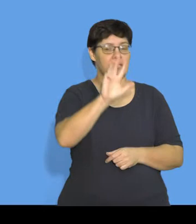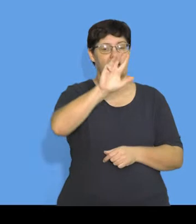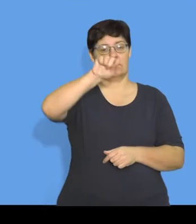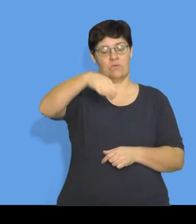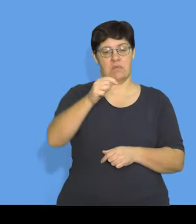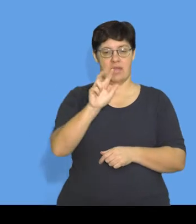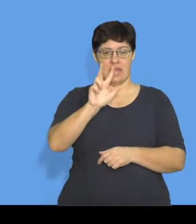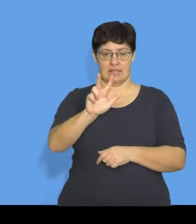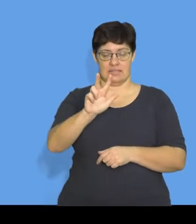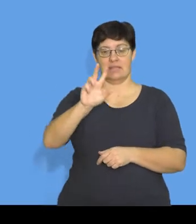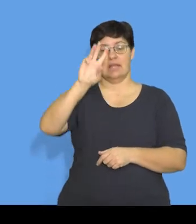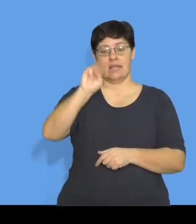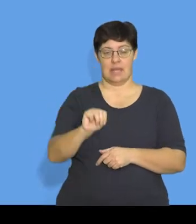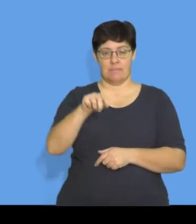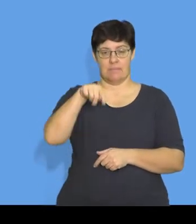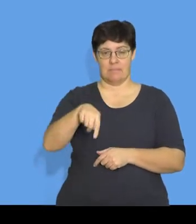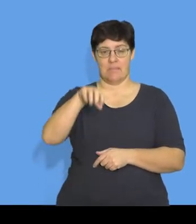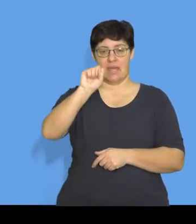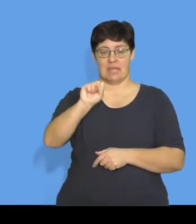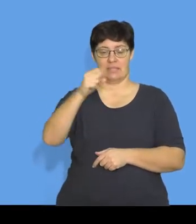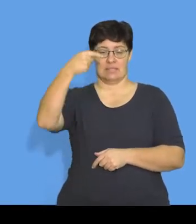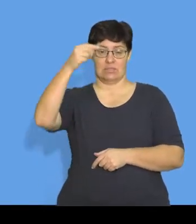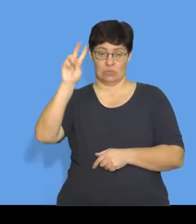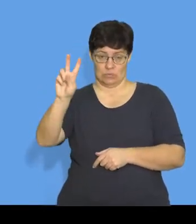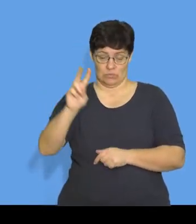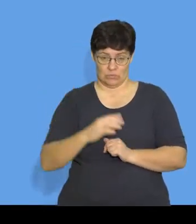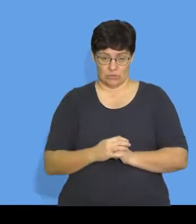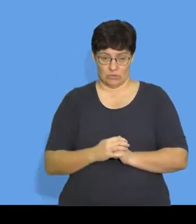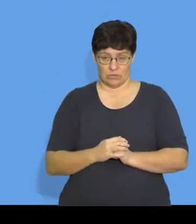9,8 meters per second squared